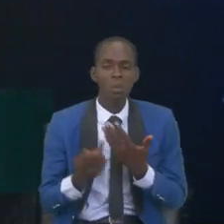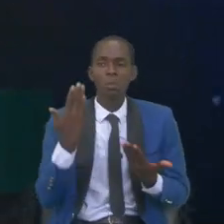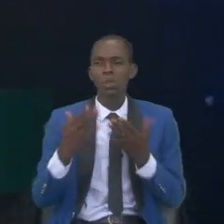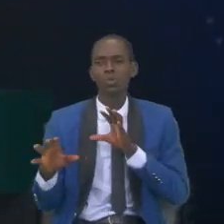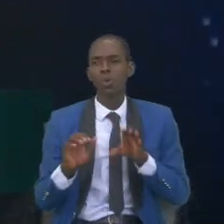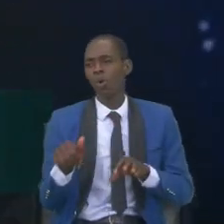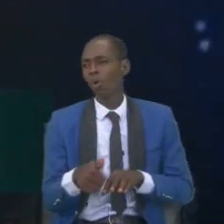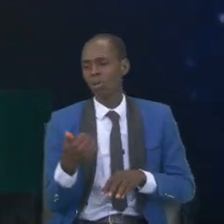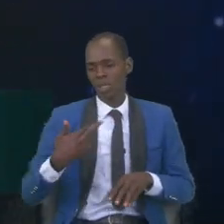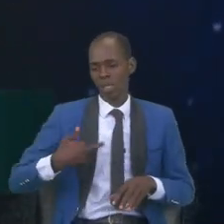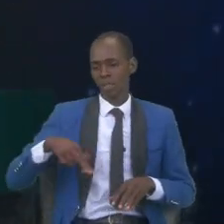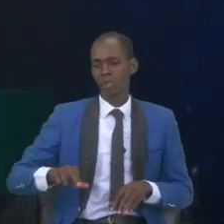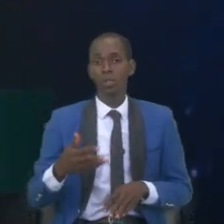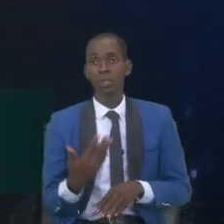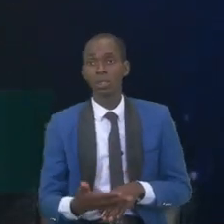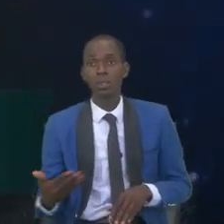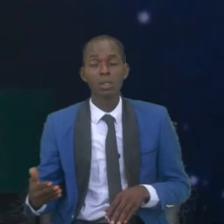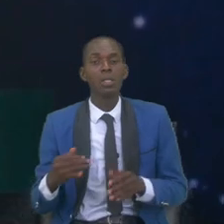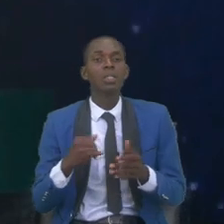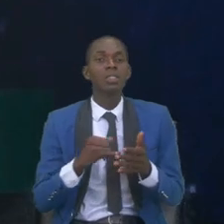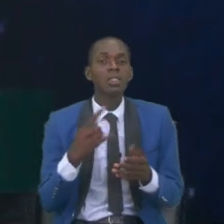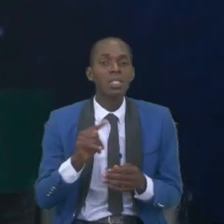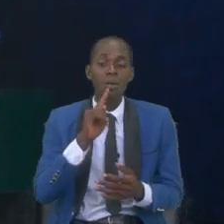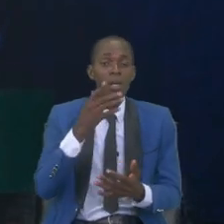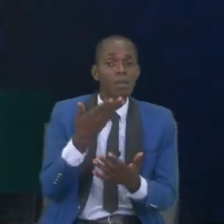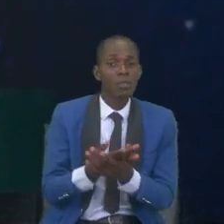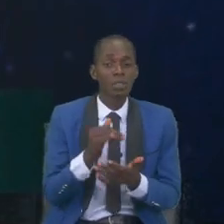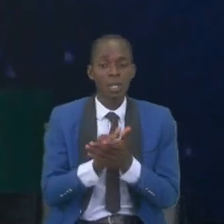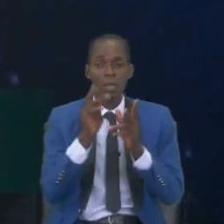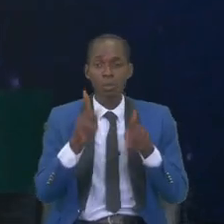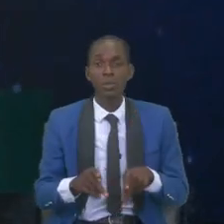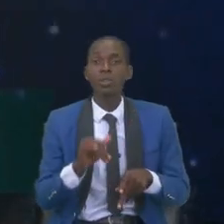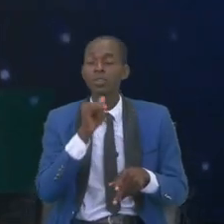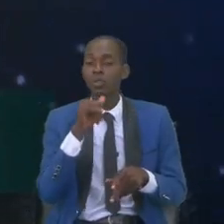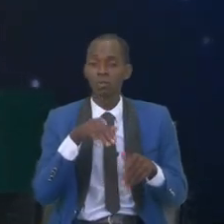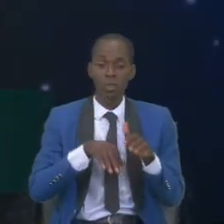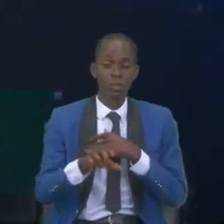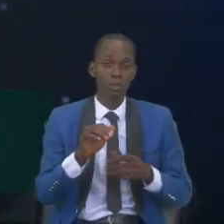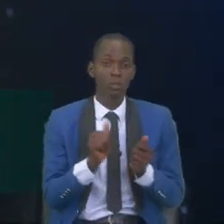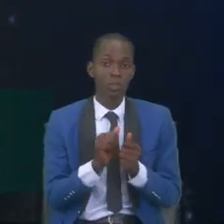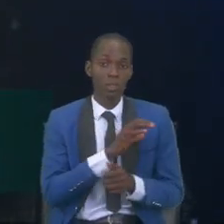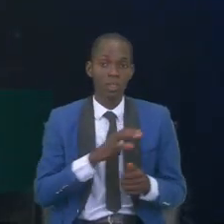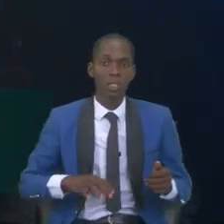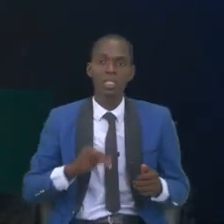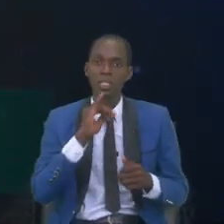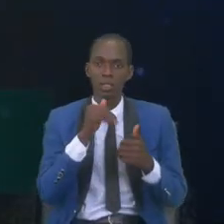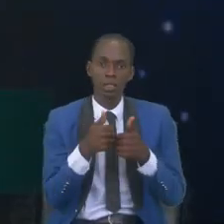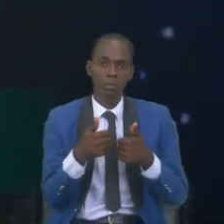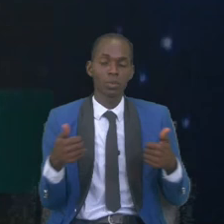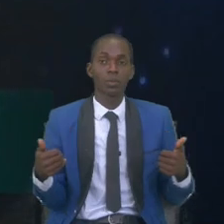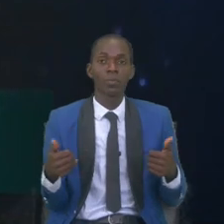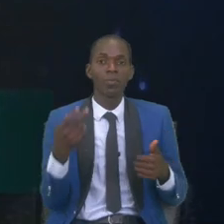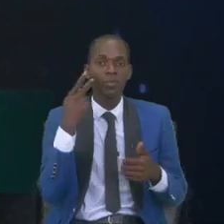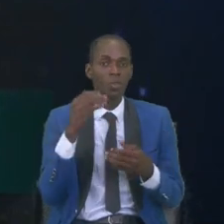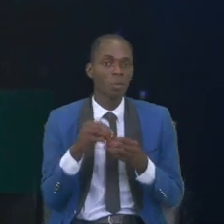evidence that somebody has not entered, evidence of separation from Christ and his church. Number two,